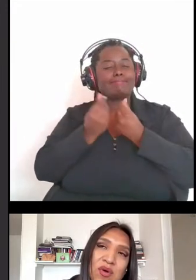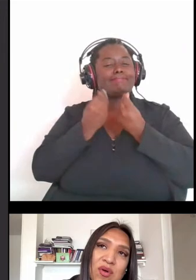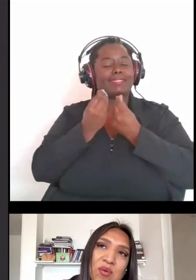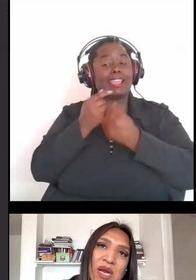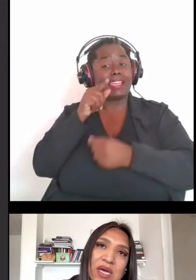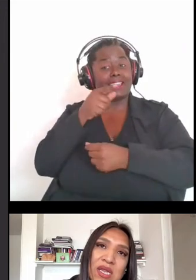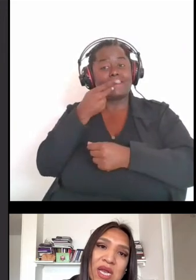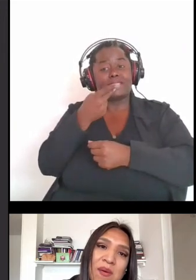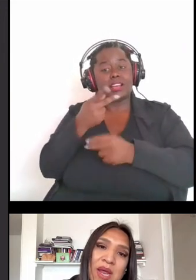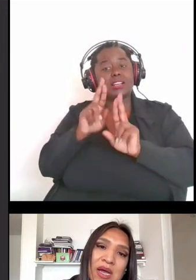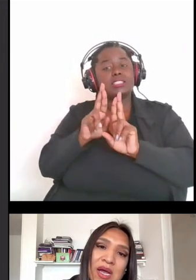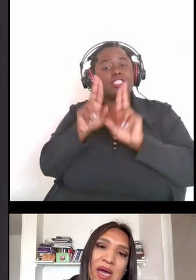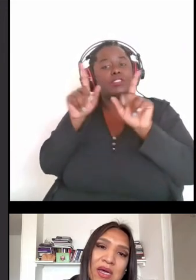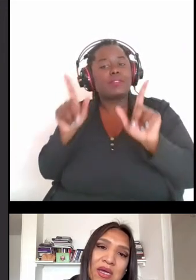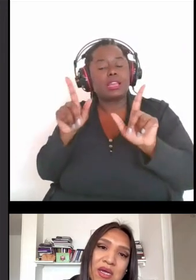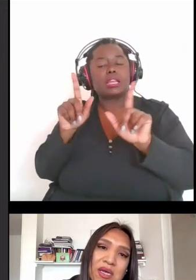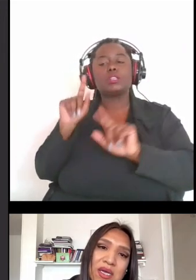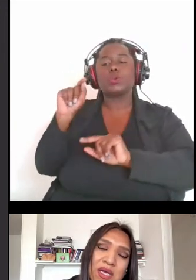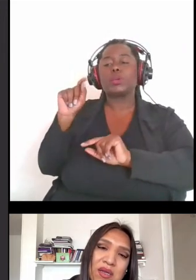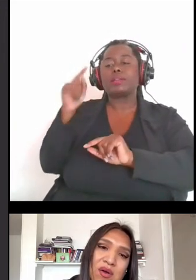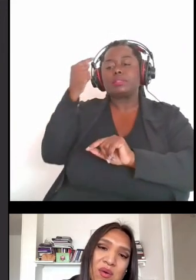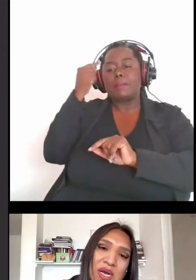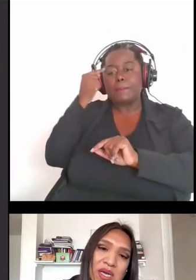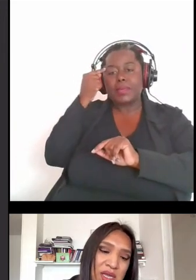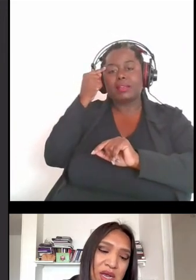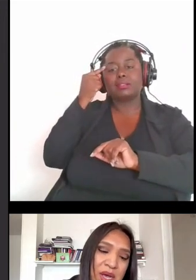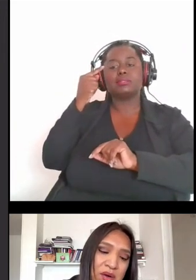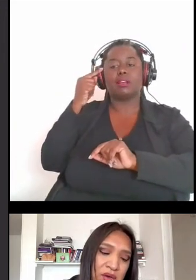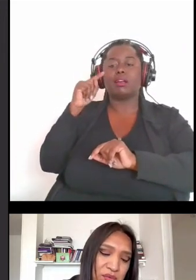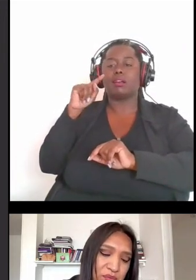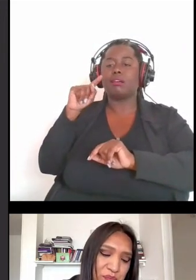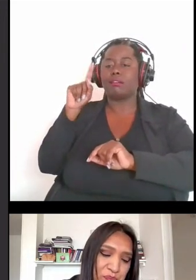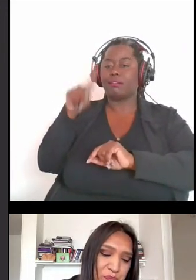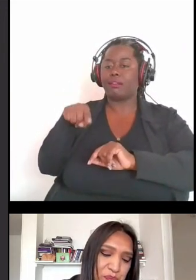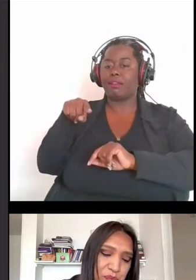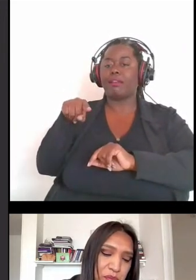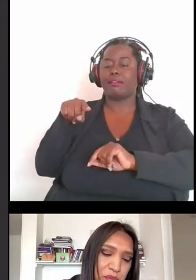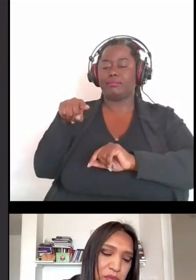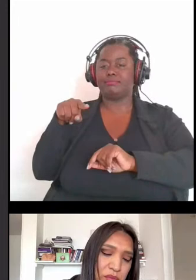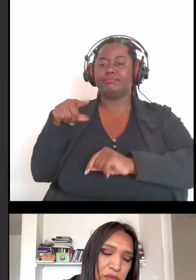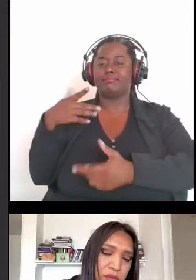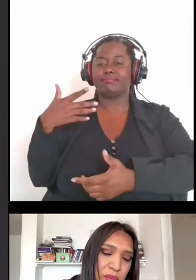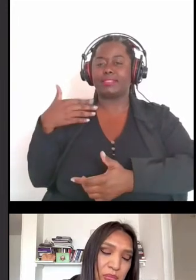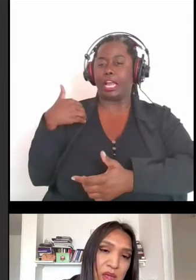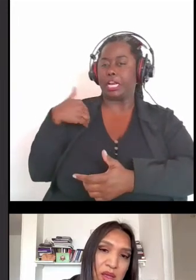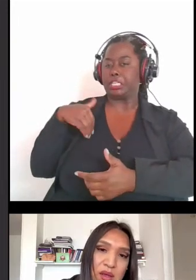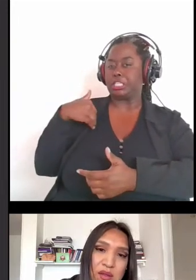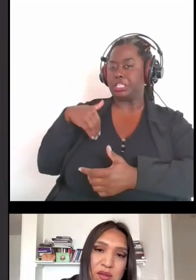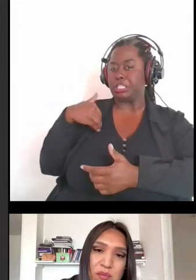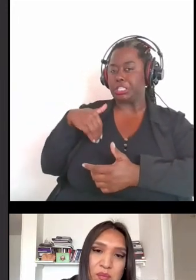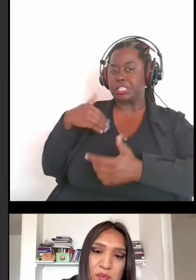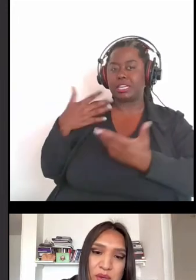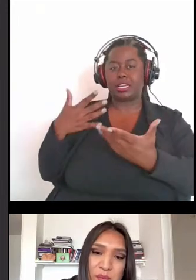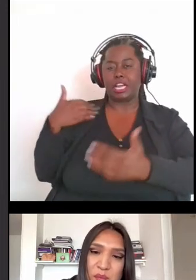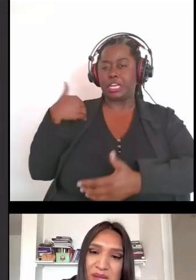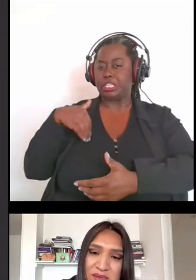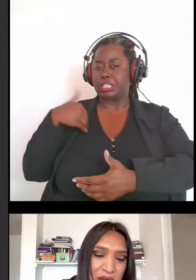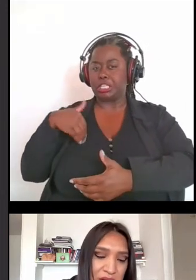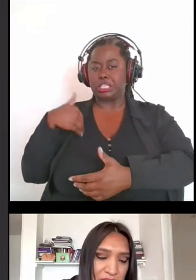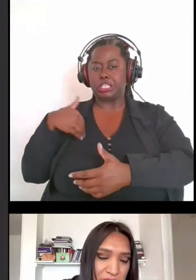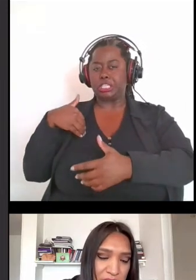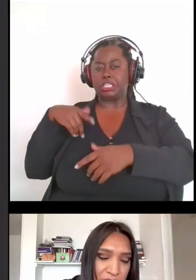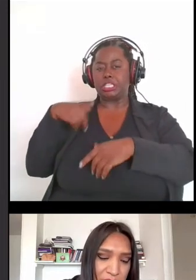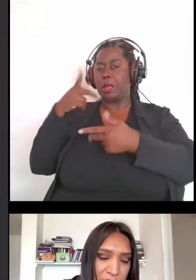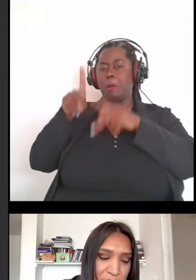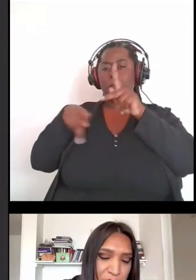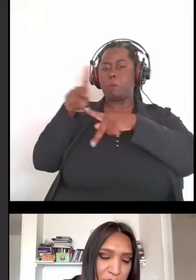fatigue here also addressed the differences between what we think Argentina to be like a white Argentina not